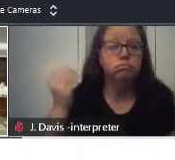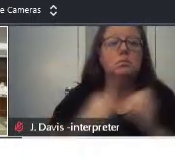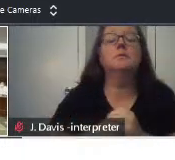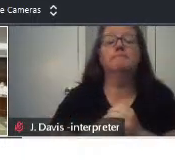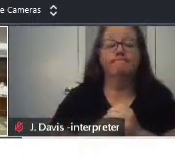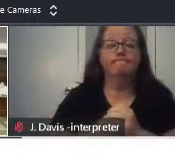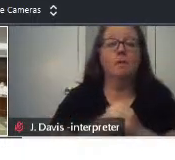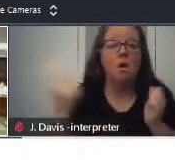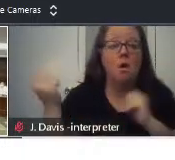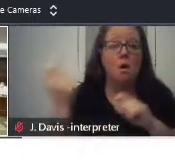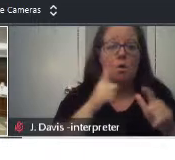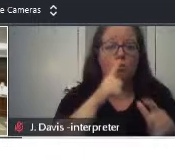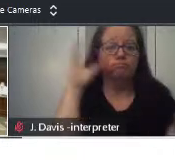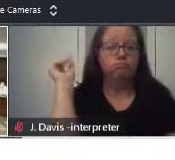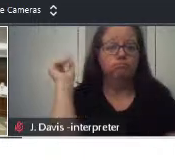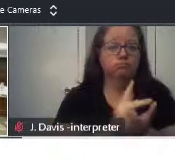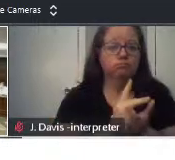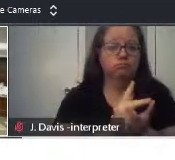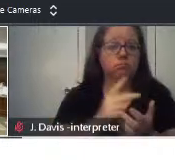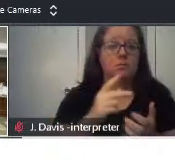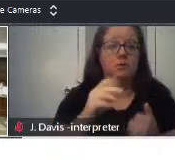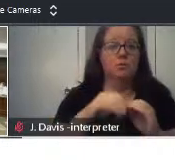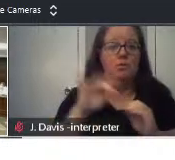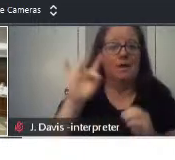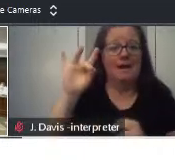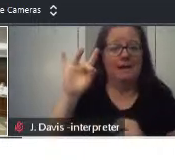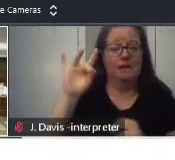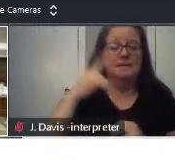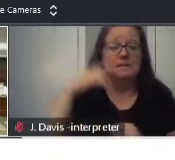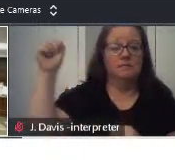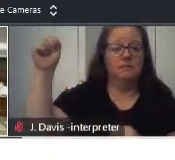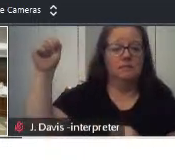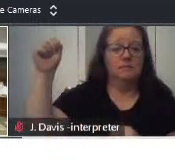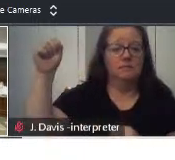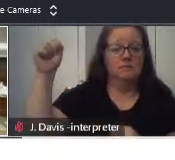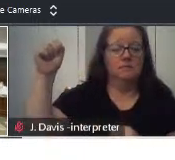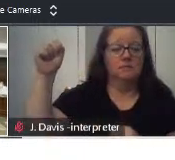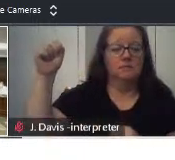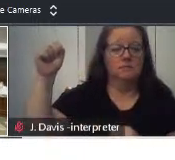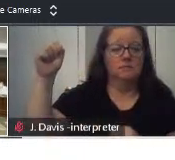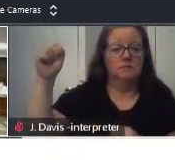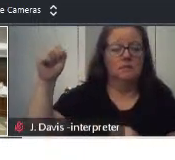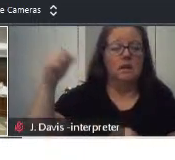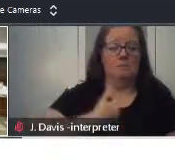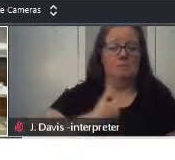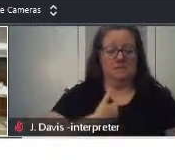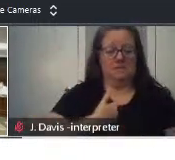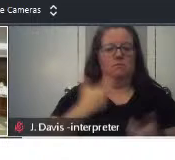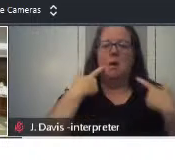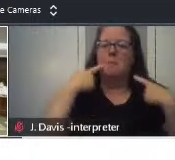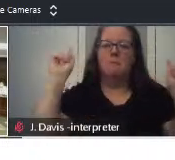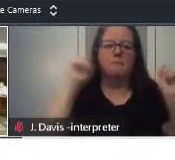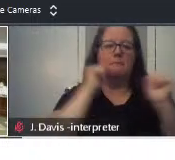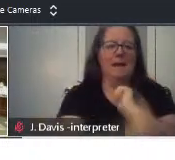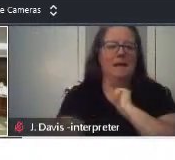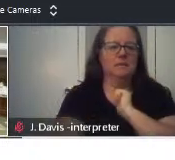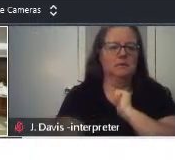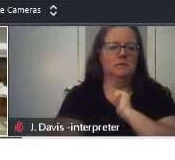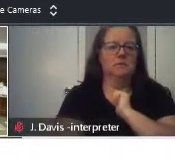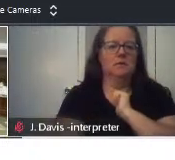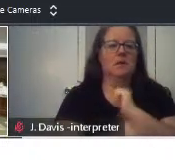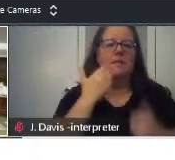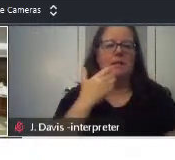All those in favor of item number 8, signify by saying aye. I'm also an aye. That item passes. Thank you, Ms.